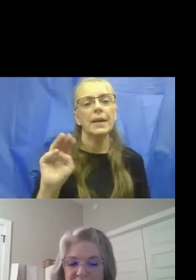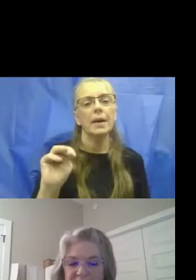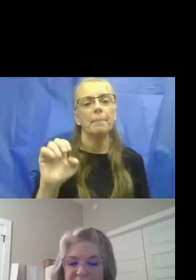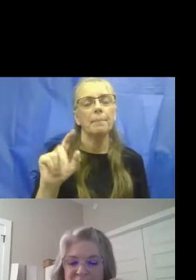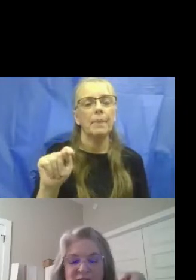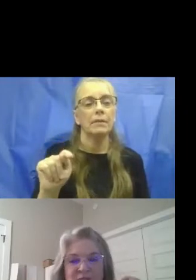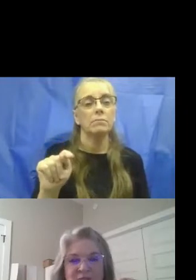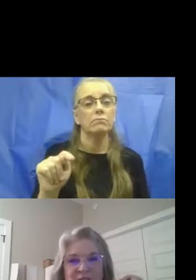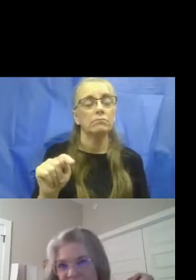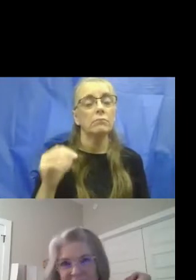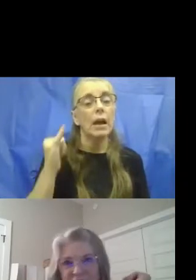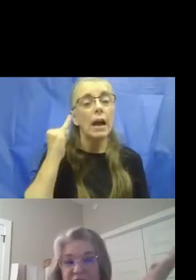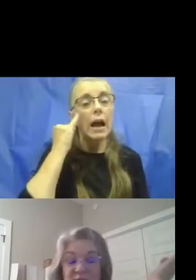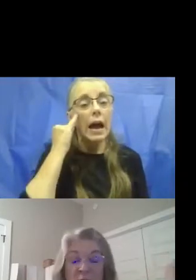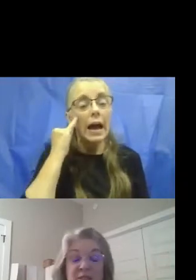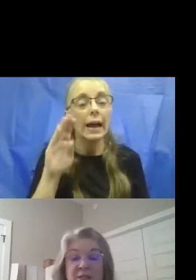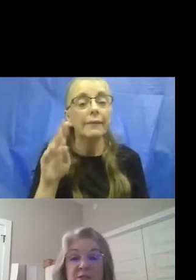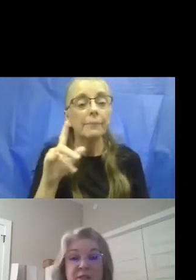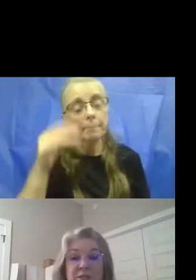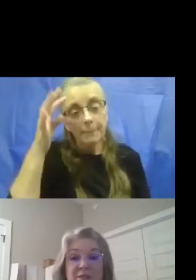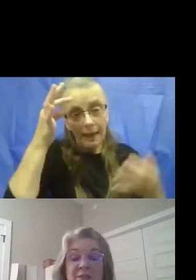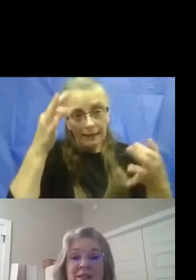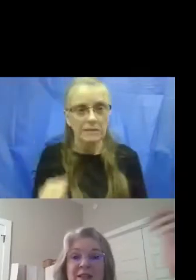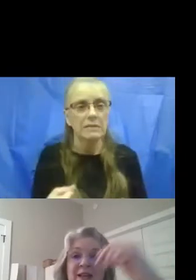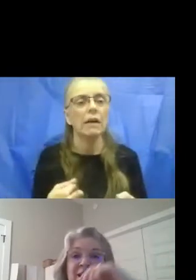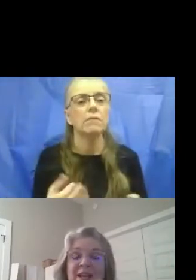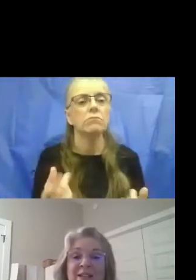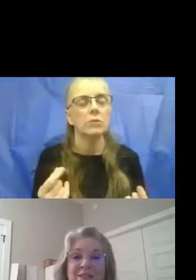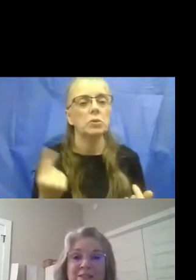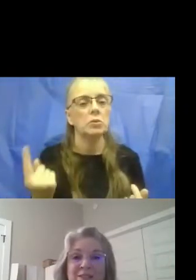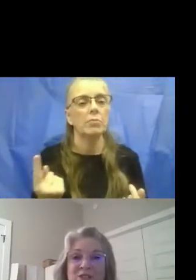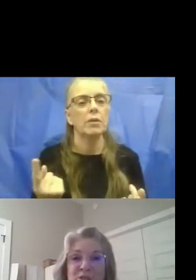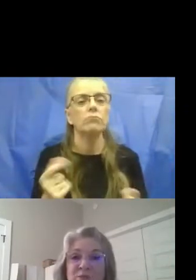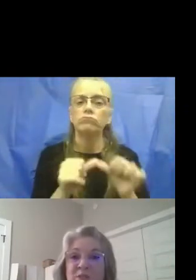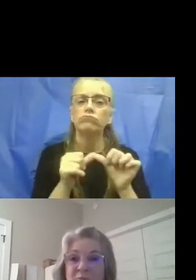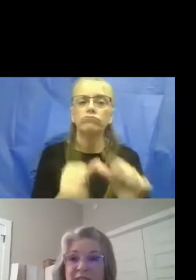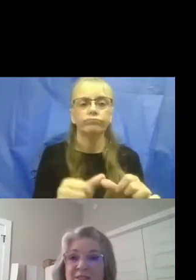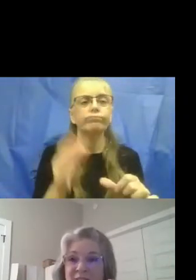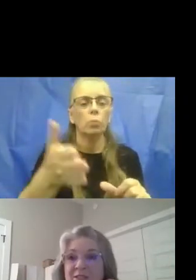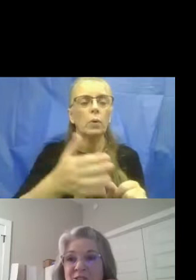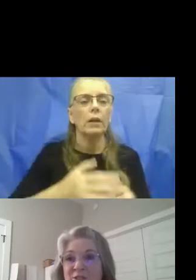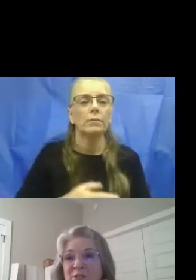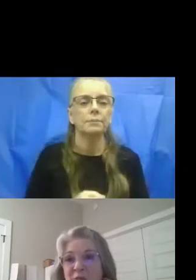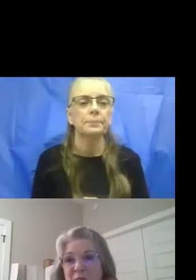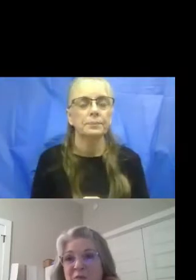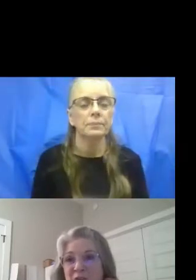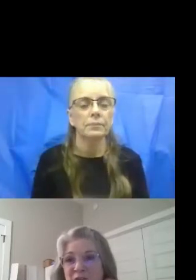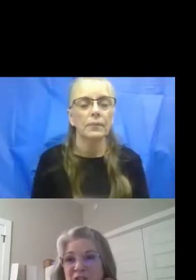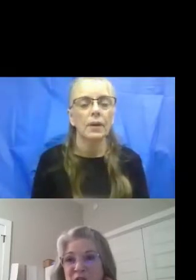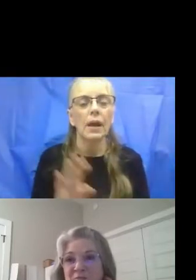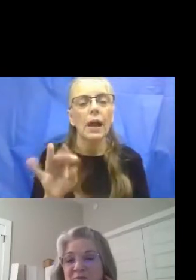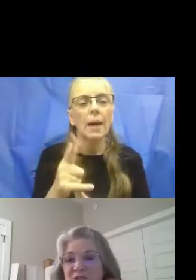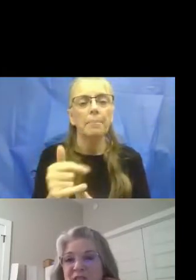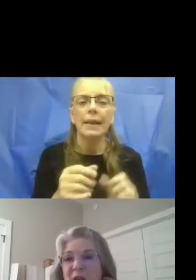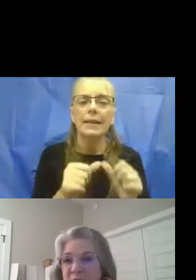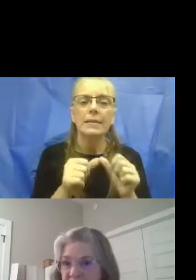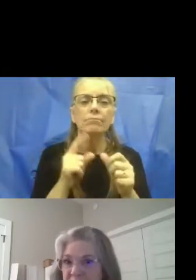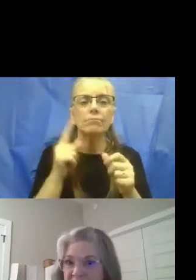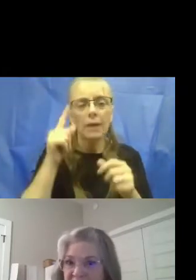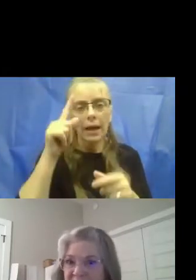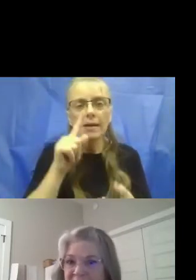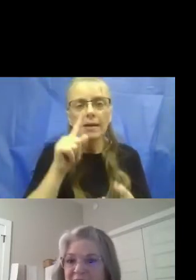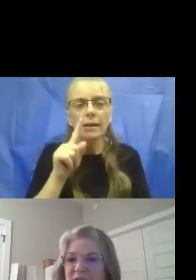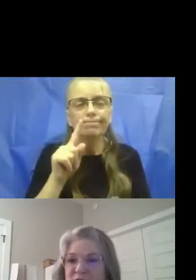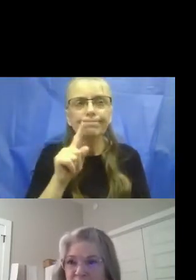something, she's committed to it. And she was committed to Nurse Family Partnership. She